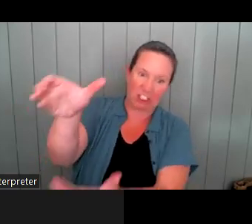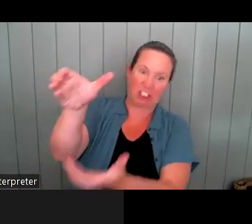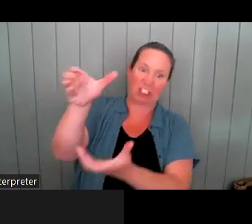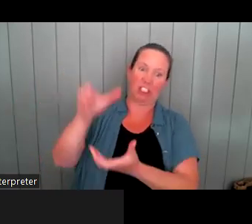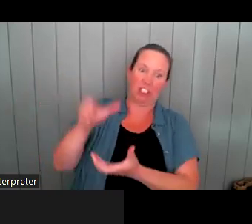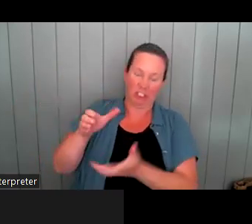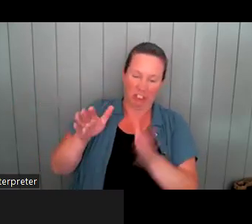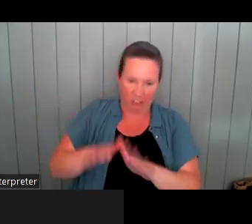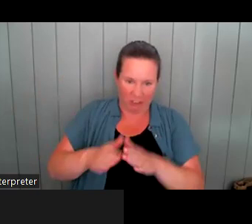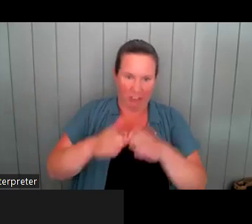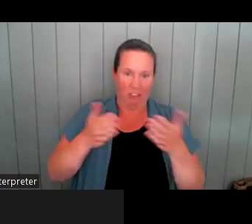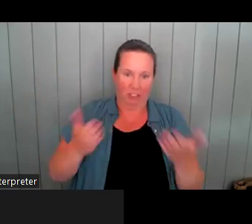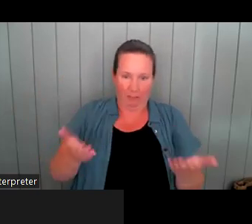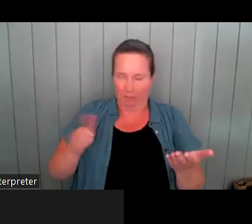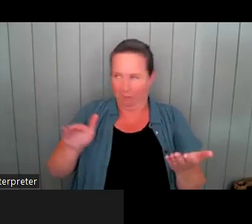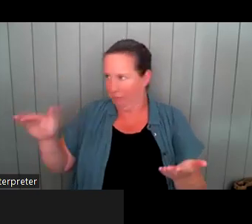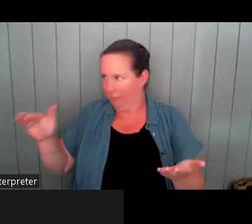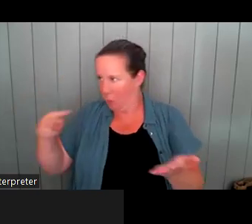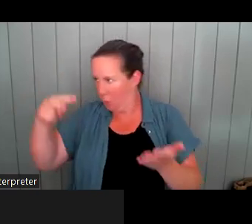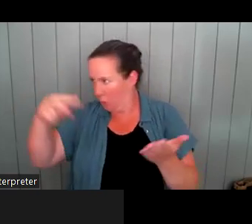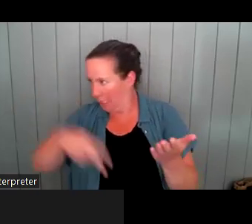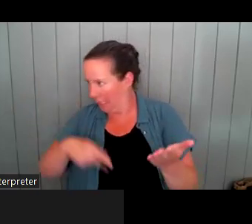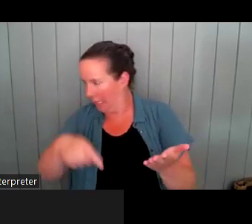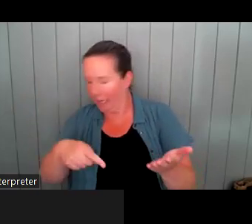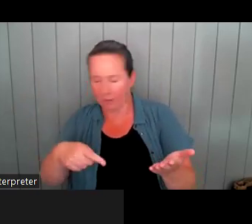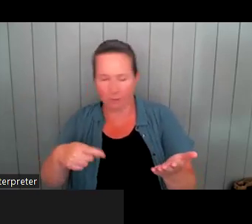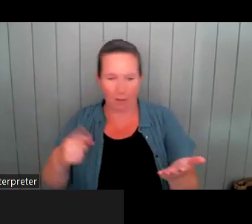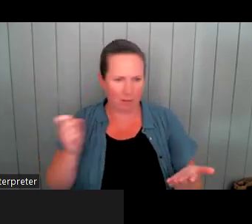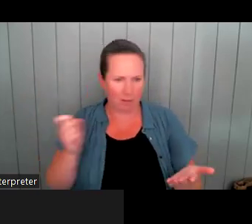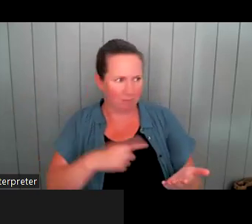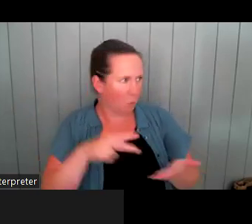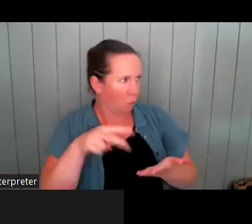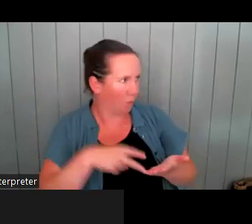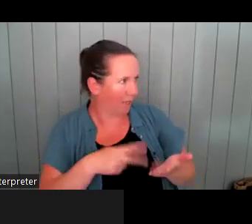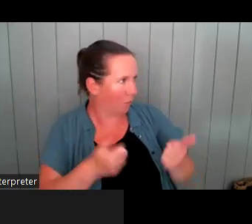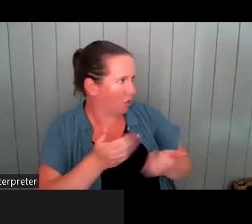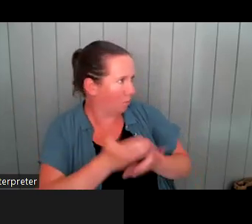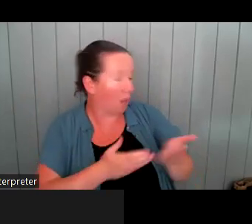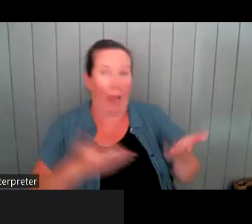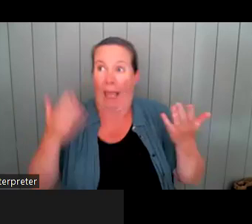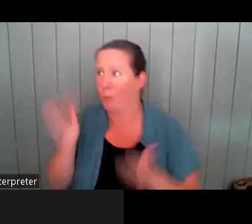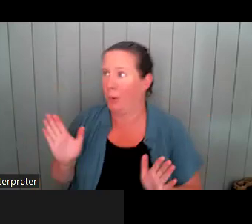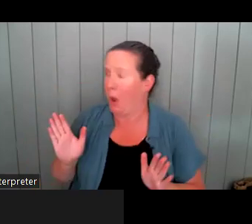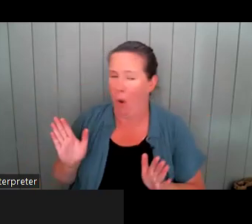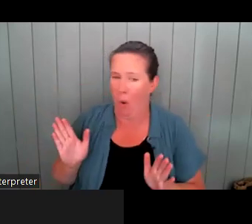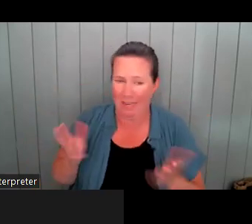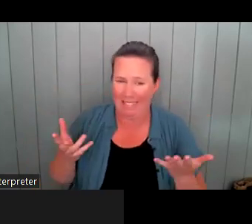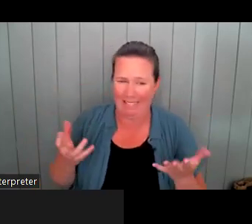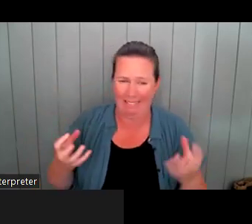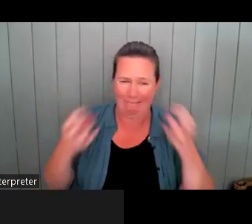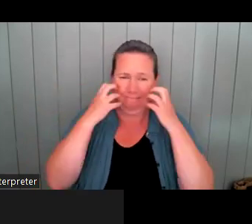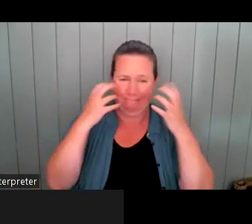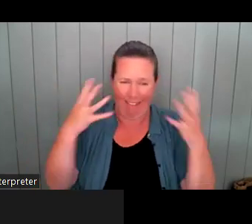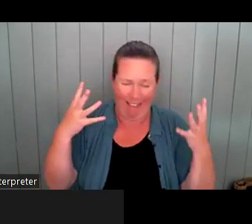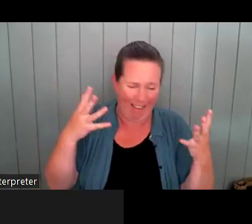read, and they're like, "Well, what do you want to look at?" And the question was, "Well, I don't know what's there.